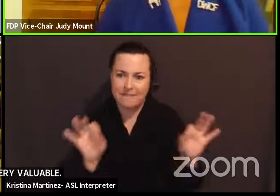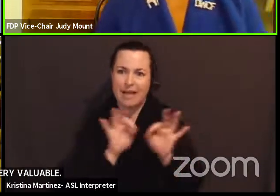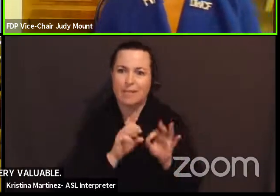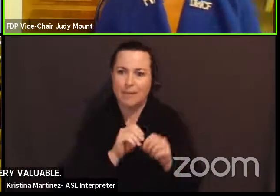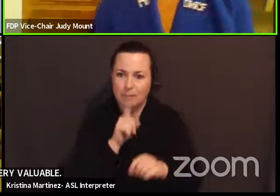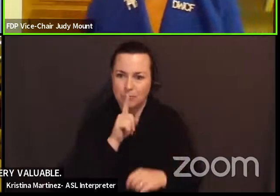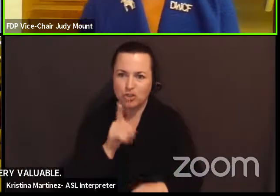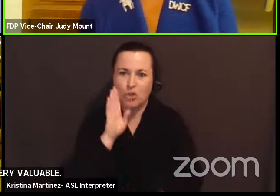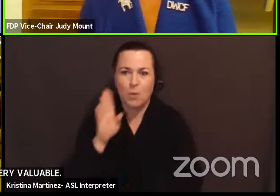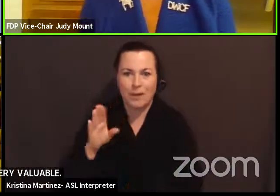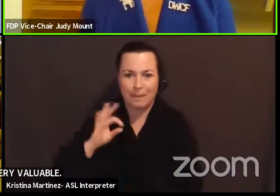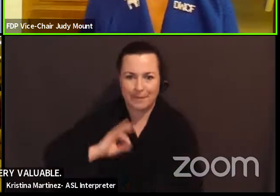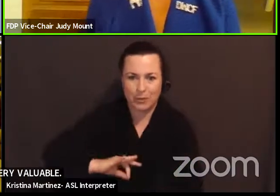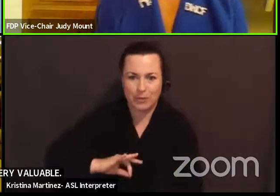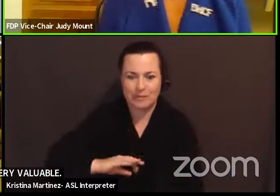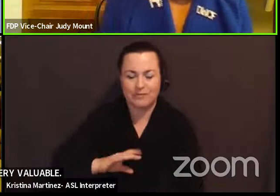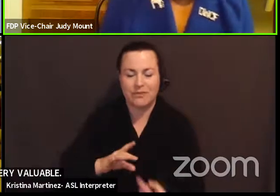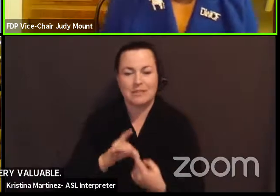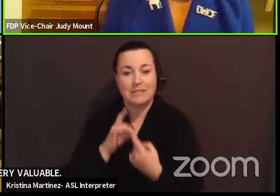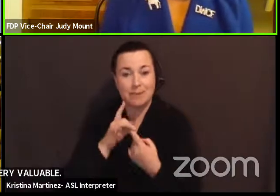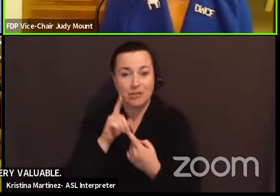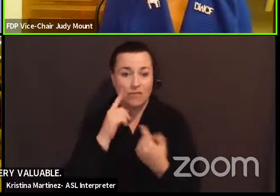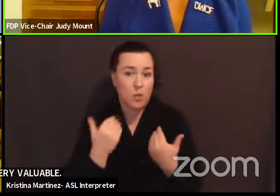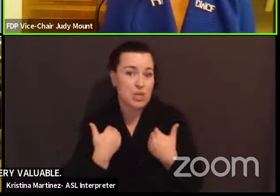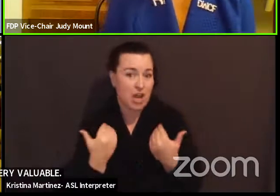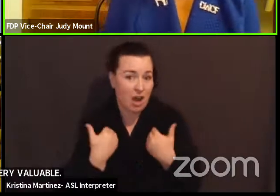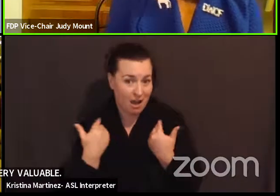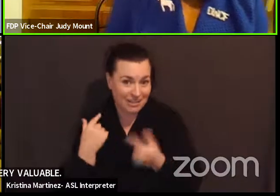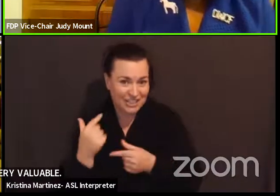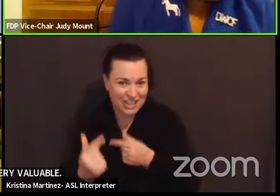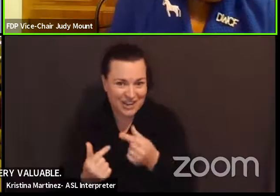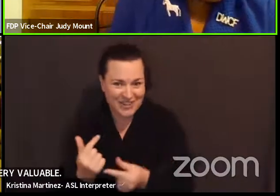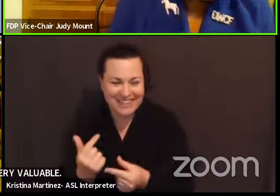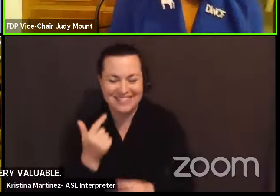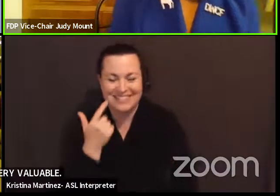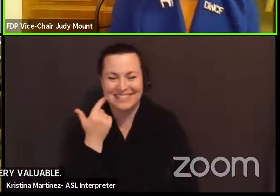useful, especially for the young generation.